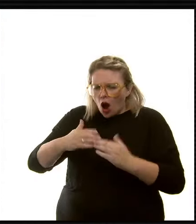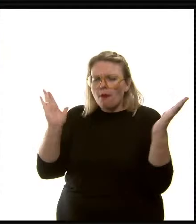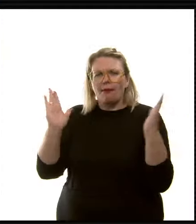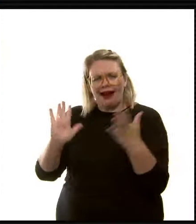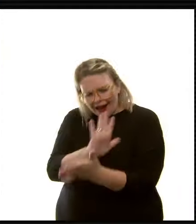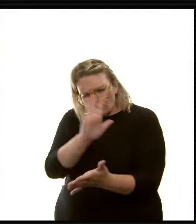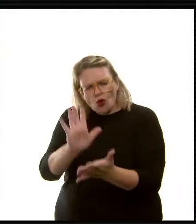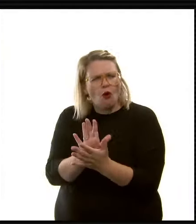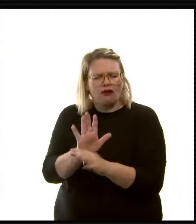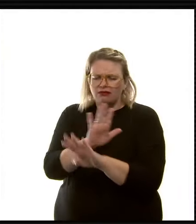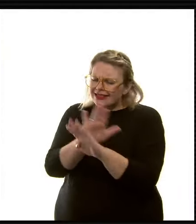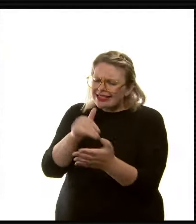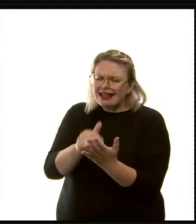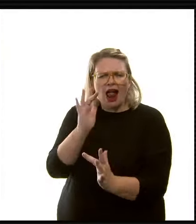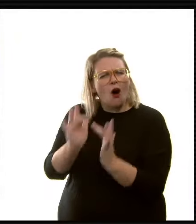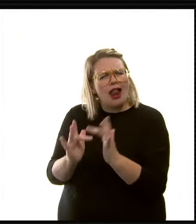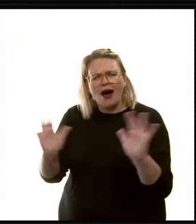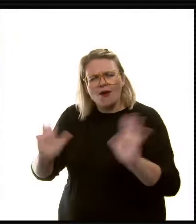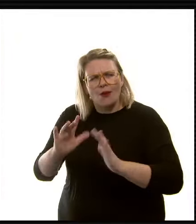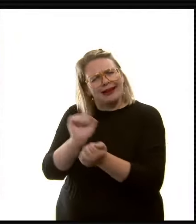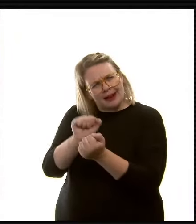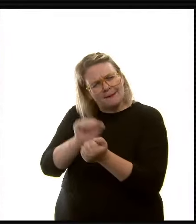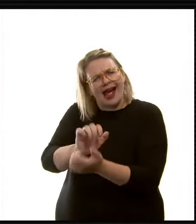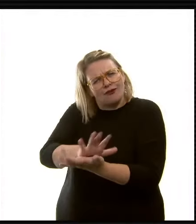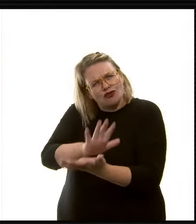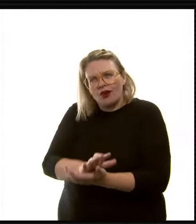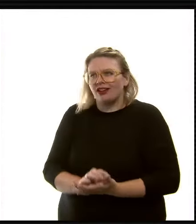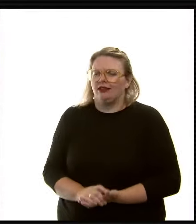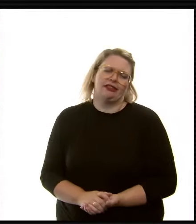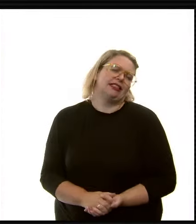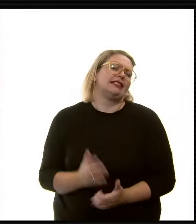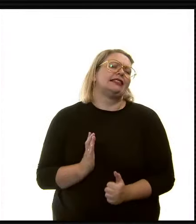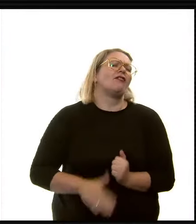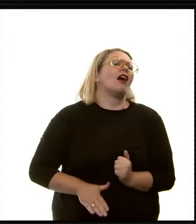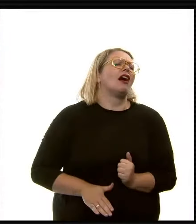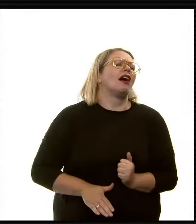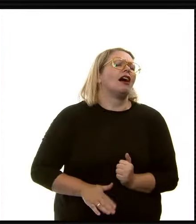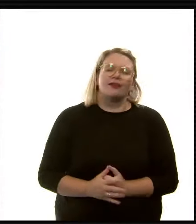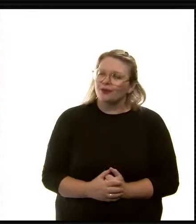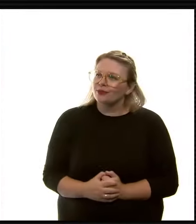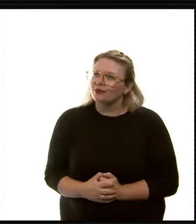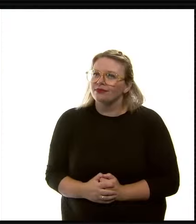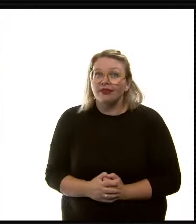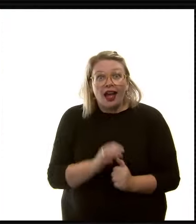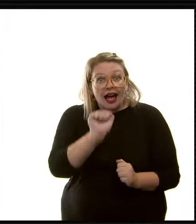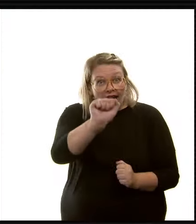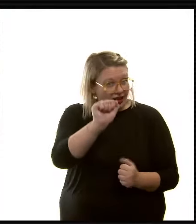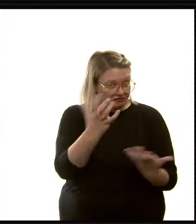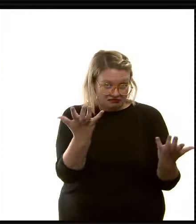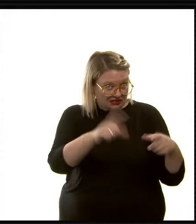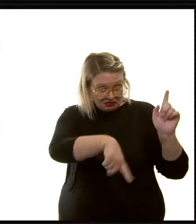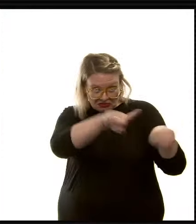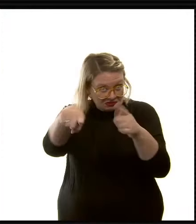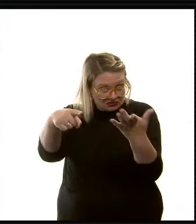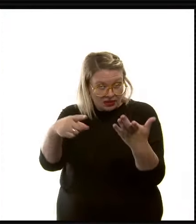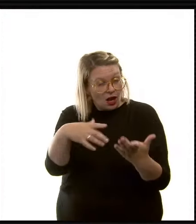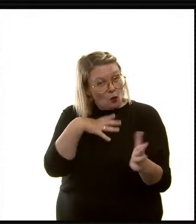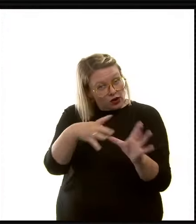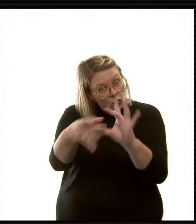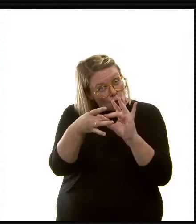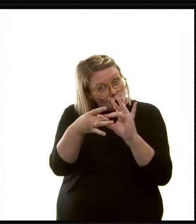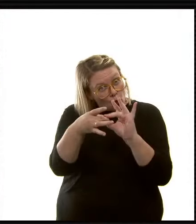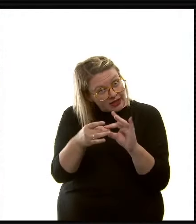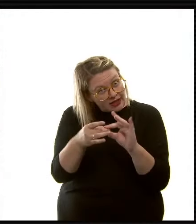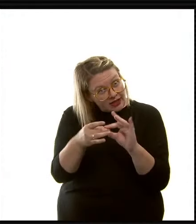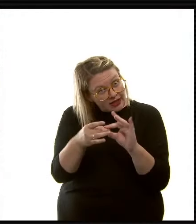sell it online. Just enjoy it. Never. Okay. But whatever you're into, we would love to hear from you throughout the show.